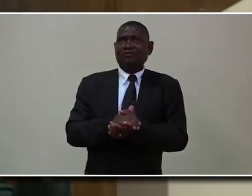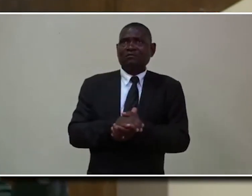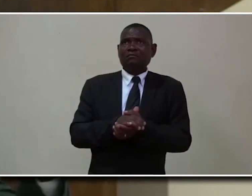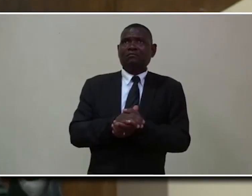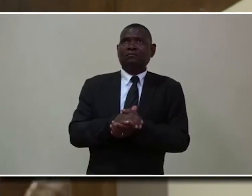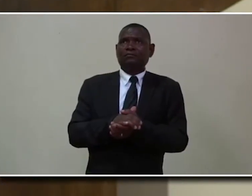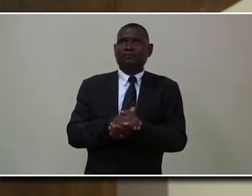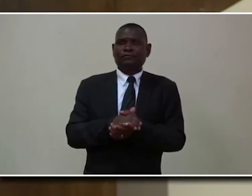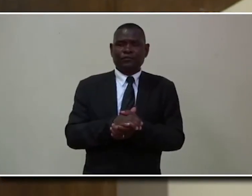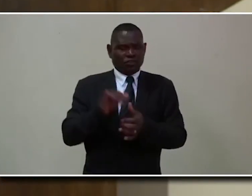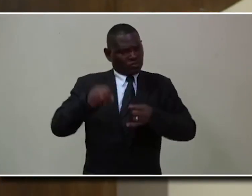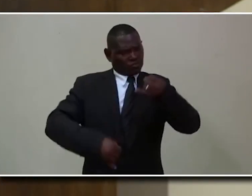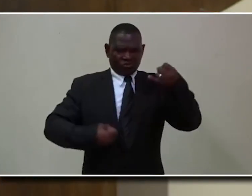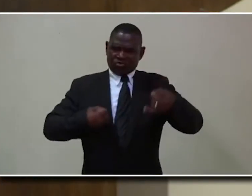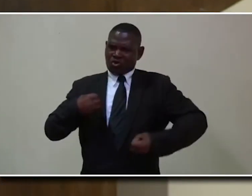joy to the world.